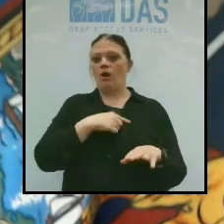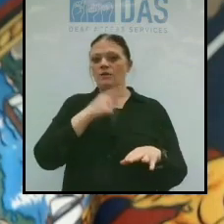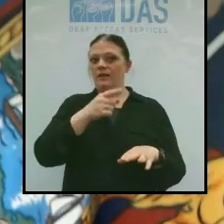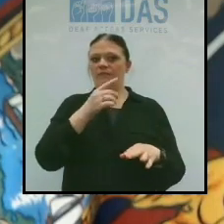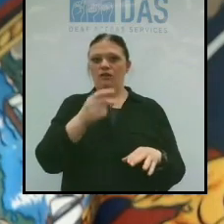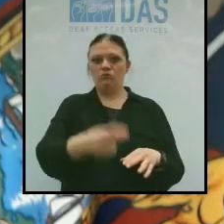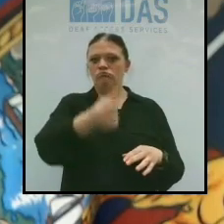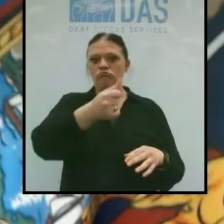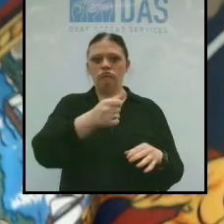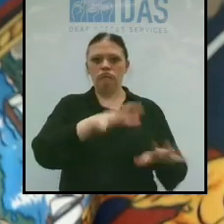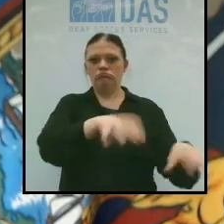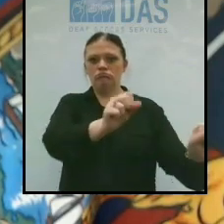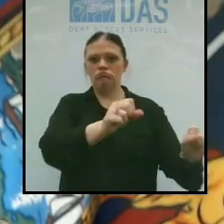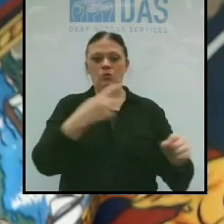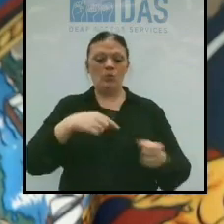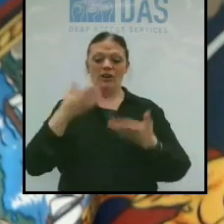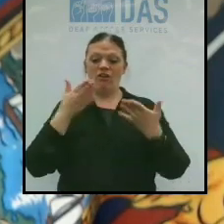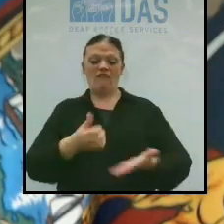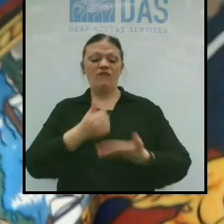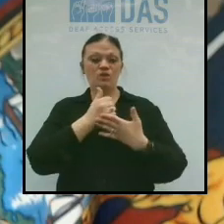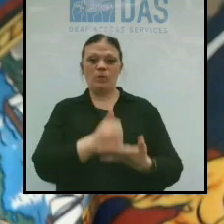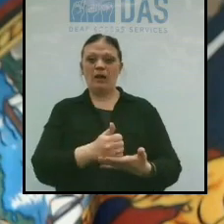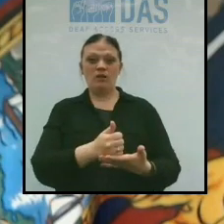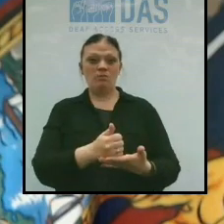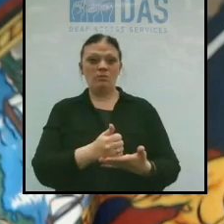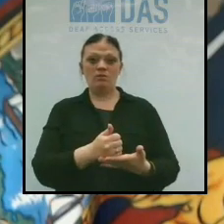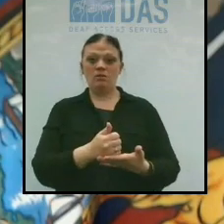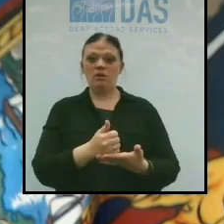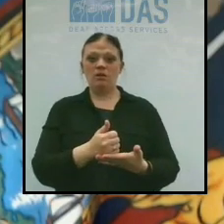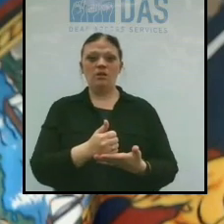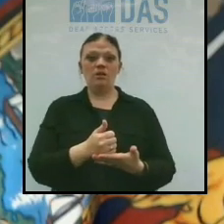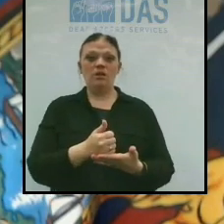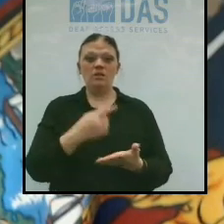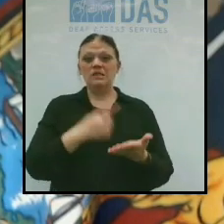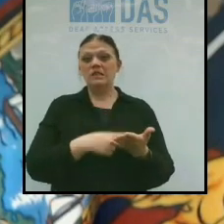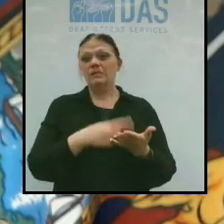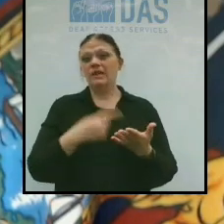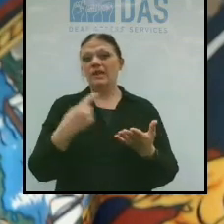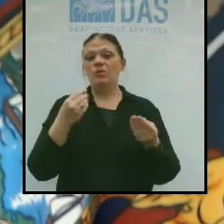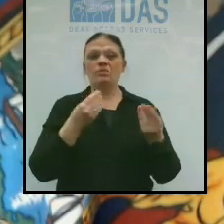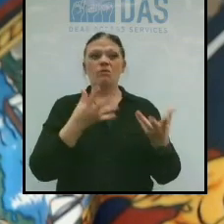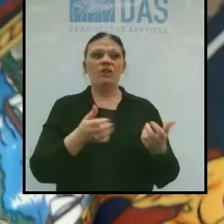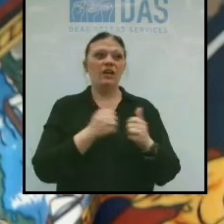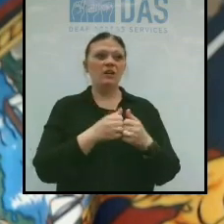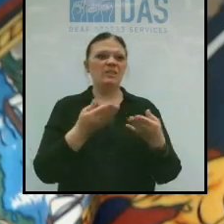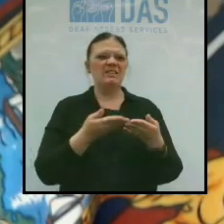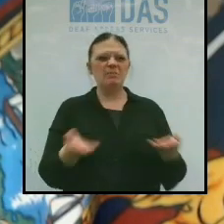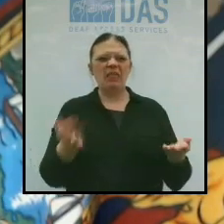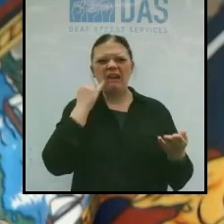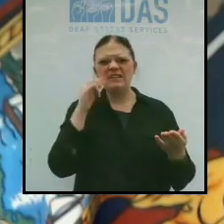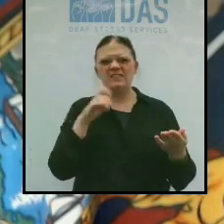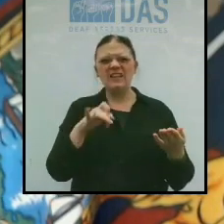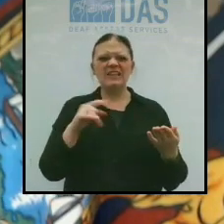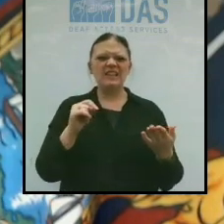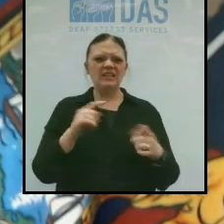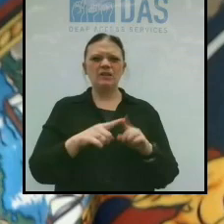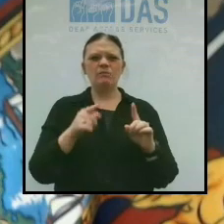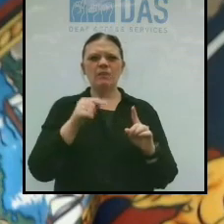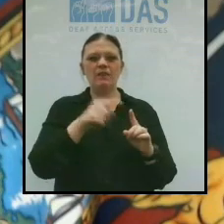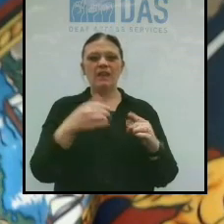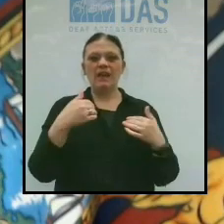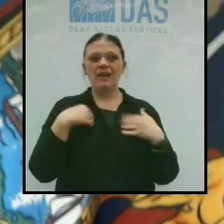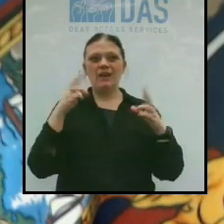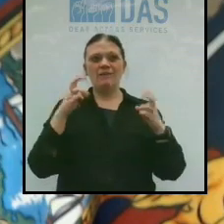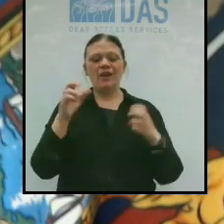on it. We offer to help them, and sometimes we provide them with some supplies if they need it. They have an